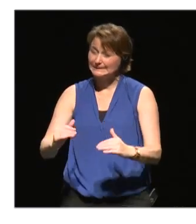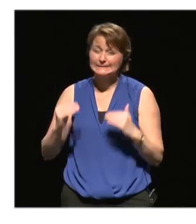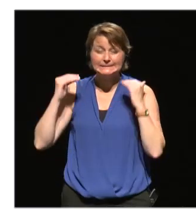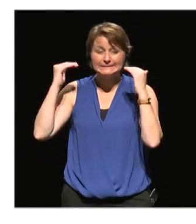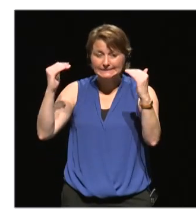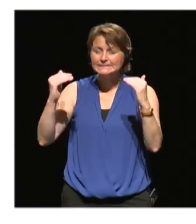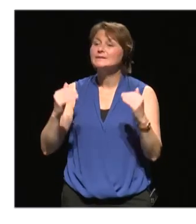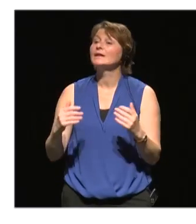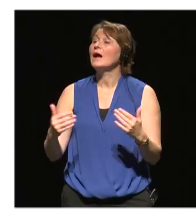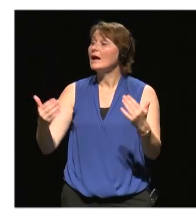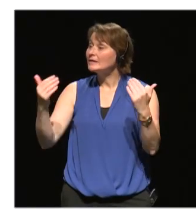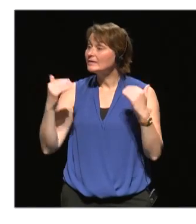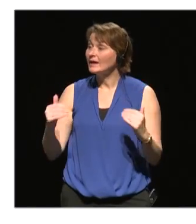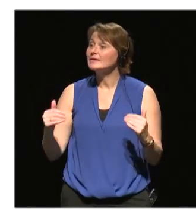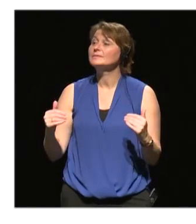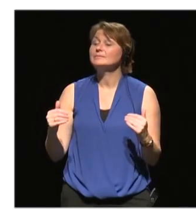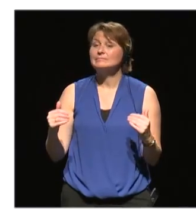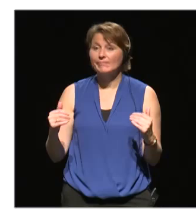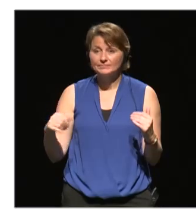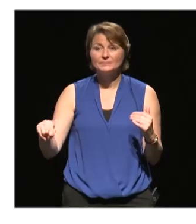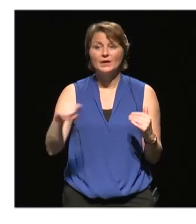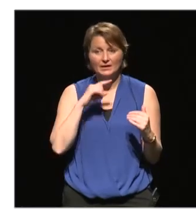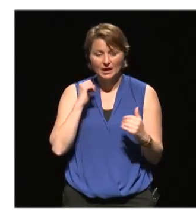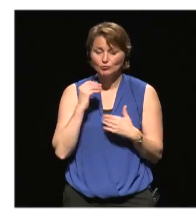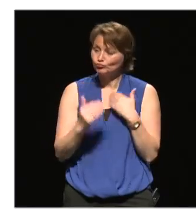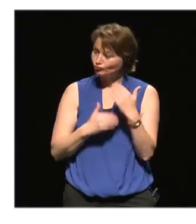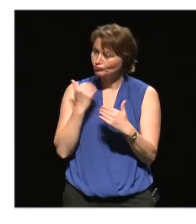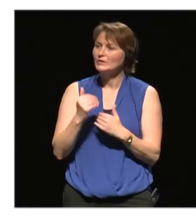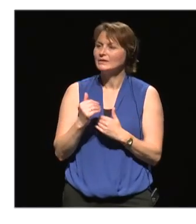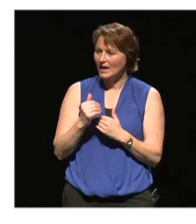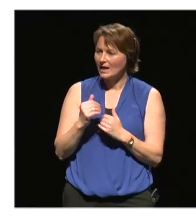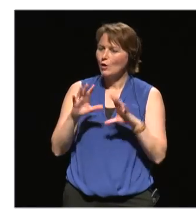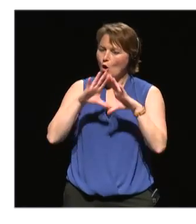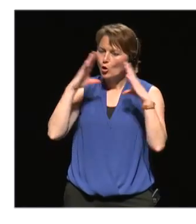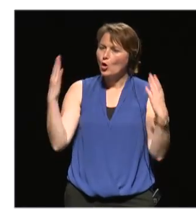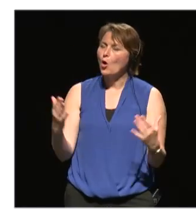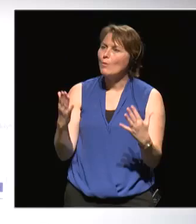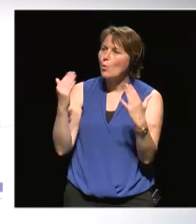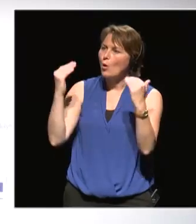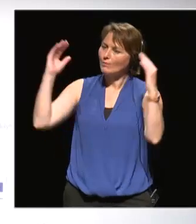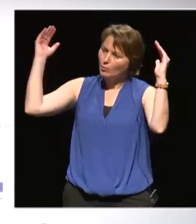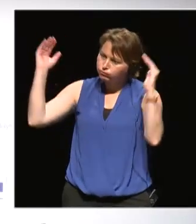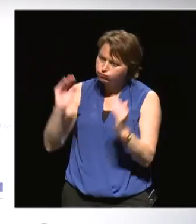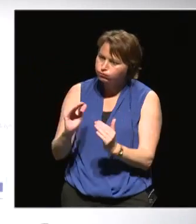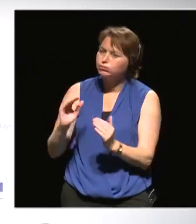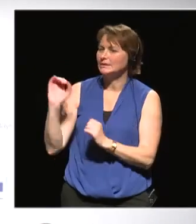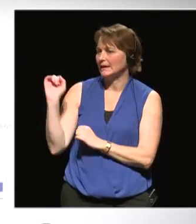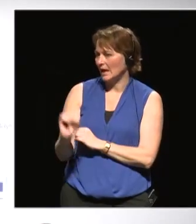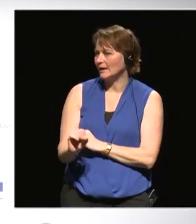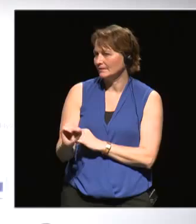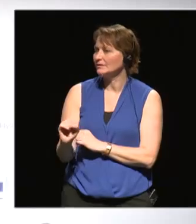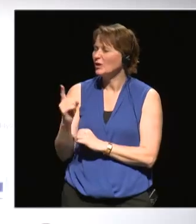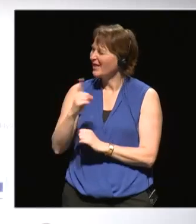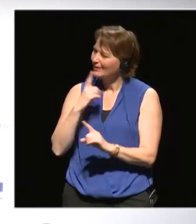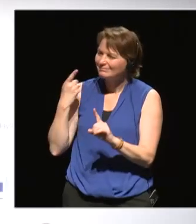then be able to succeed in limiting global warming subsequent to that. And I think that's